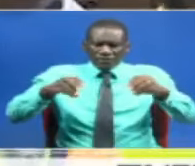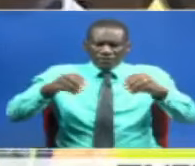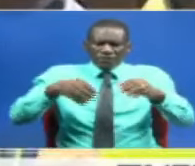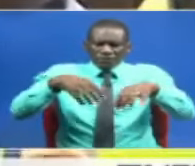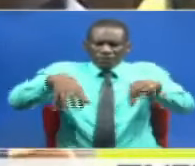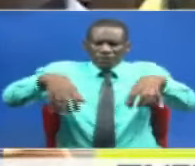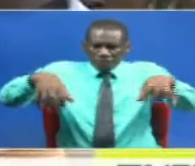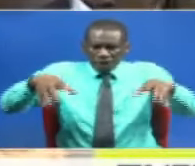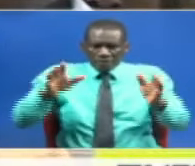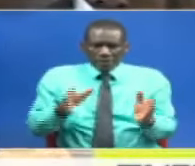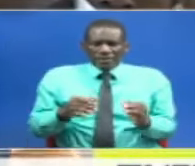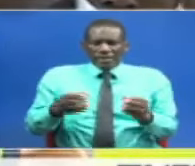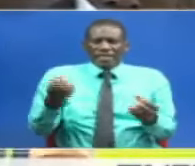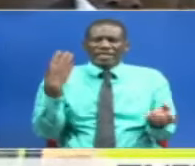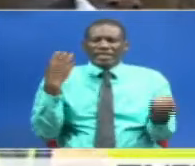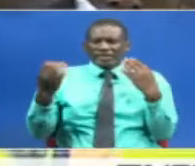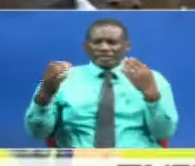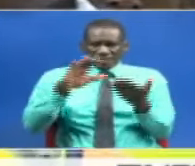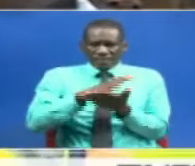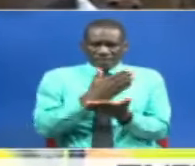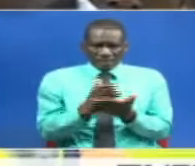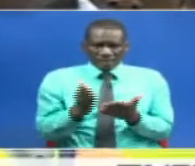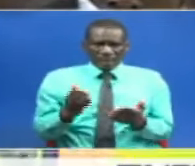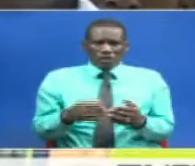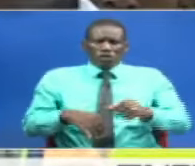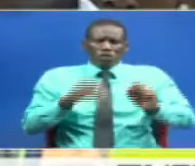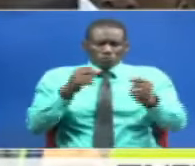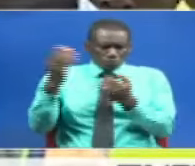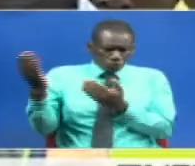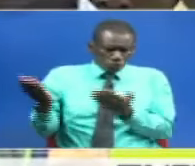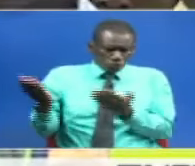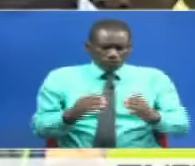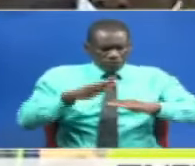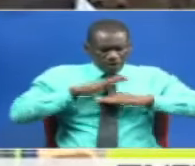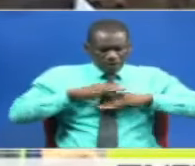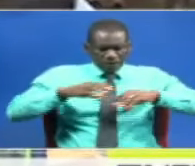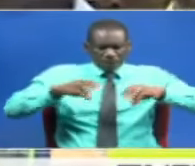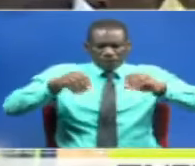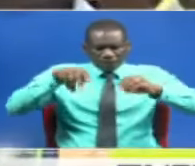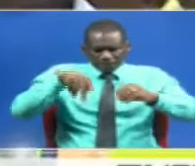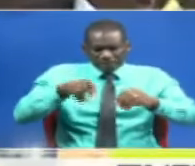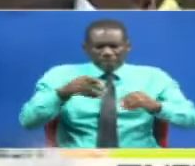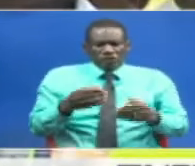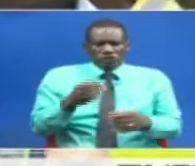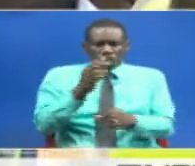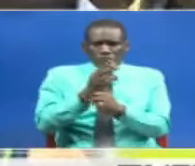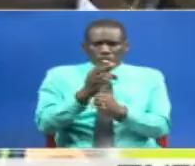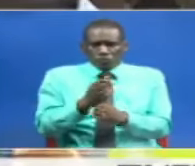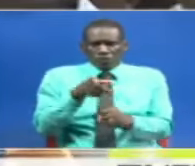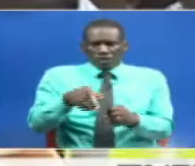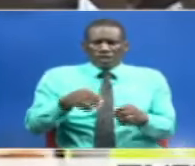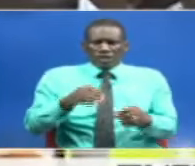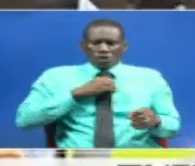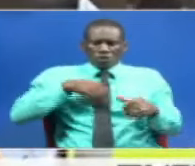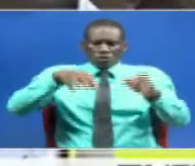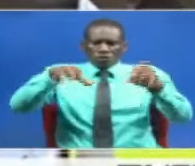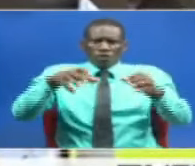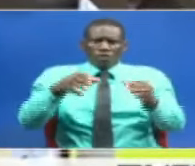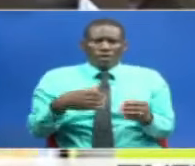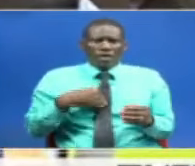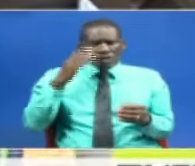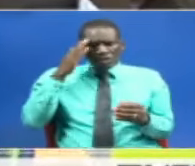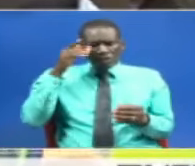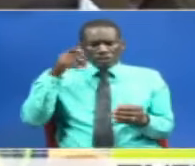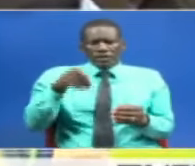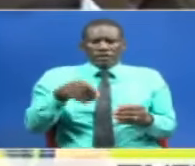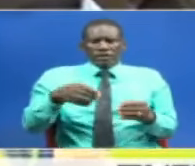our farmers in the tea sector will be able to receive enough fertilizer for application in their own farms. I think this is